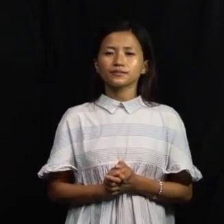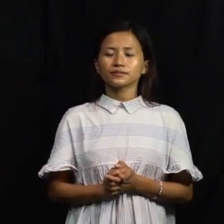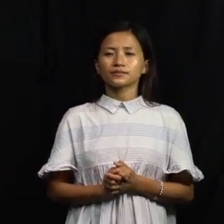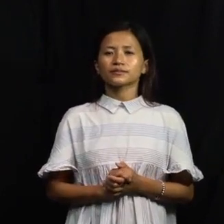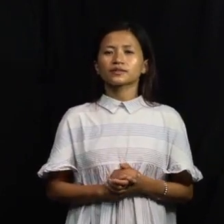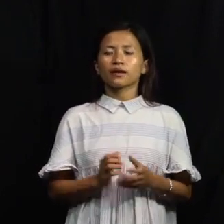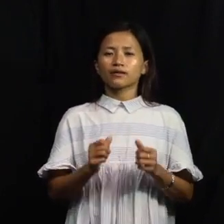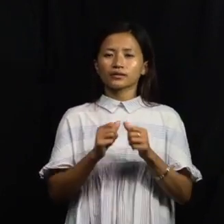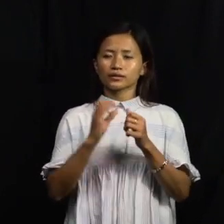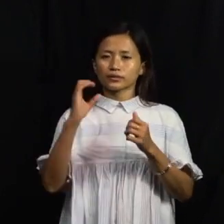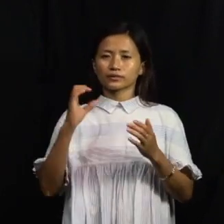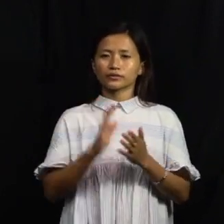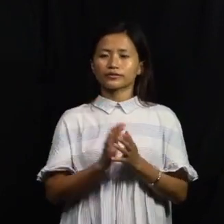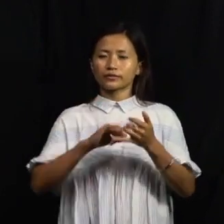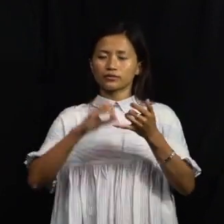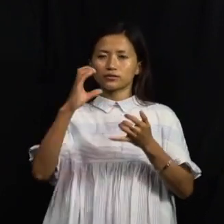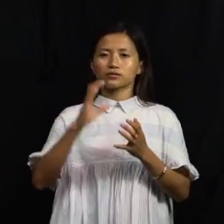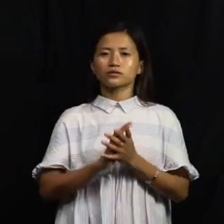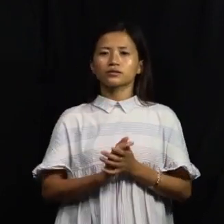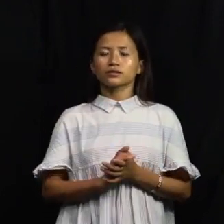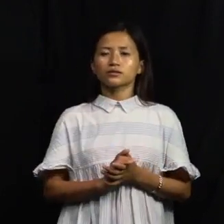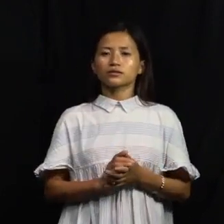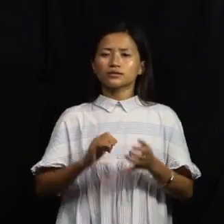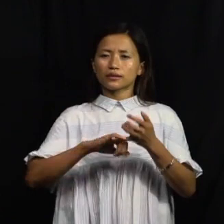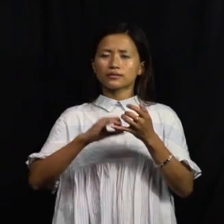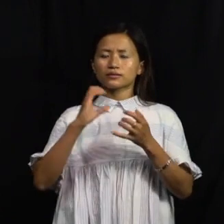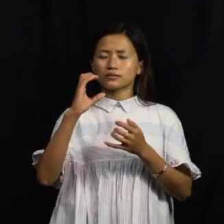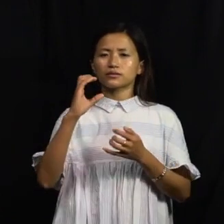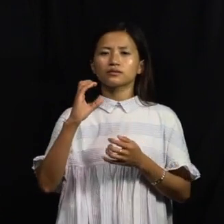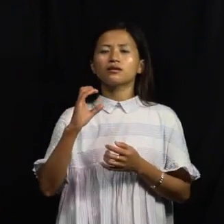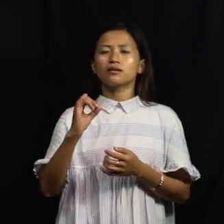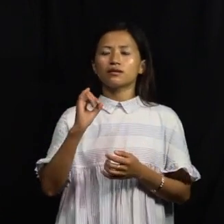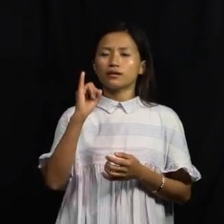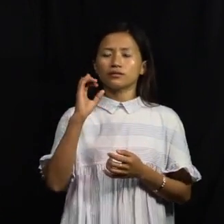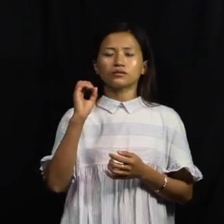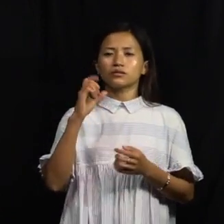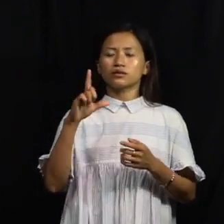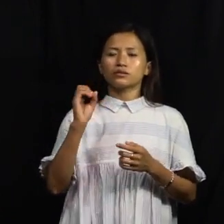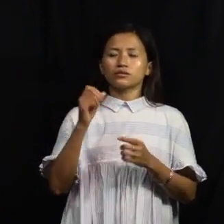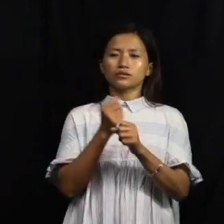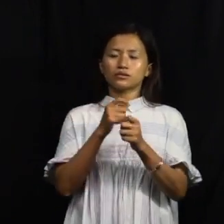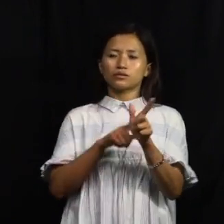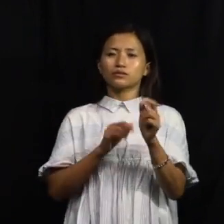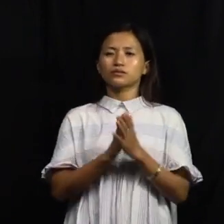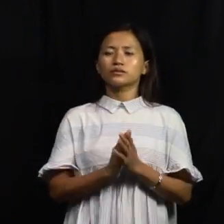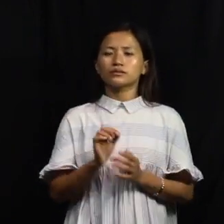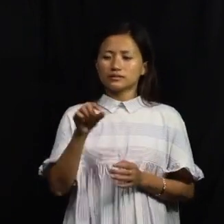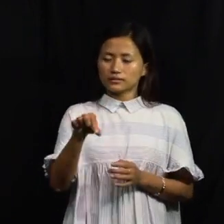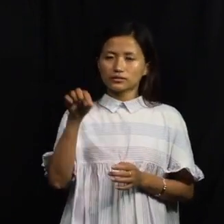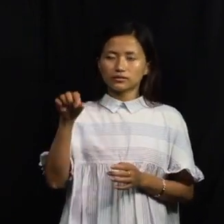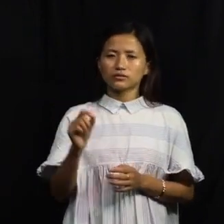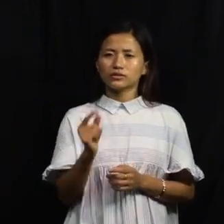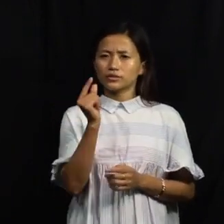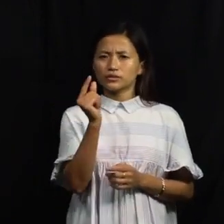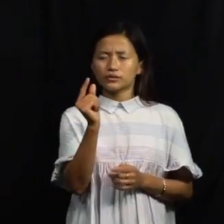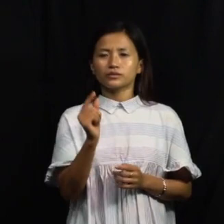adjustment? According to science also and according to psychologists also, we know that each individual is unique